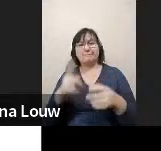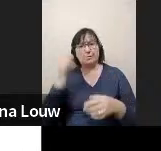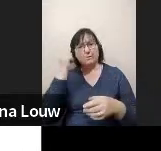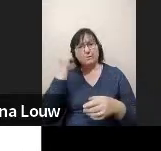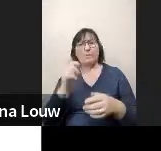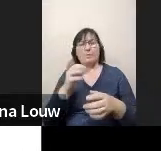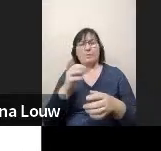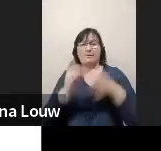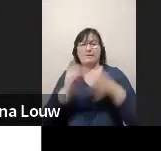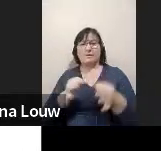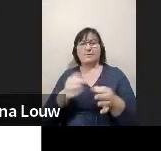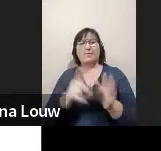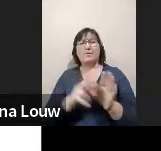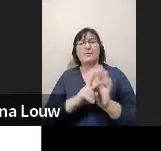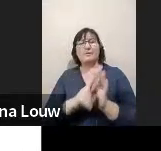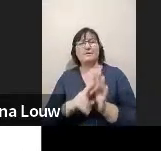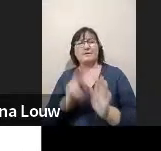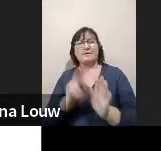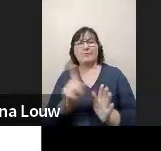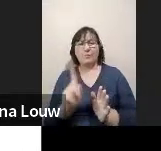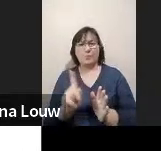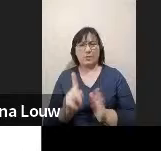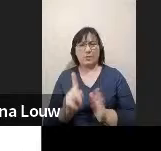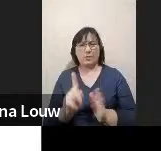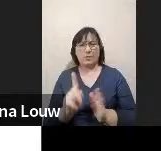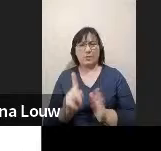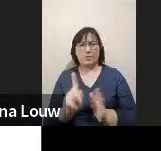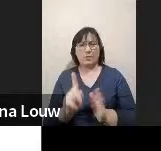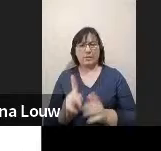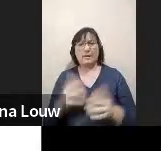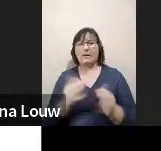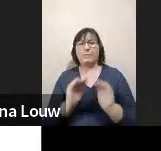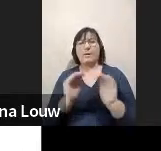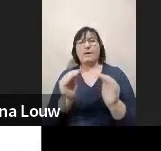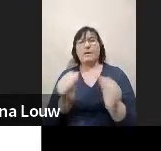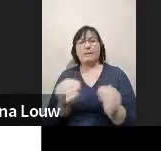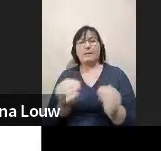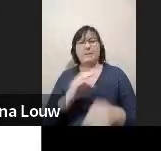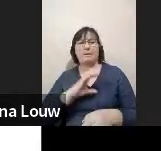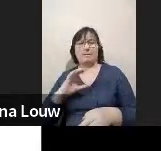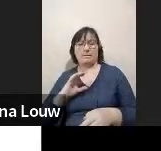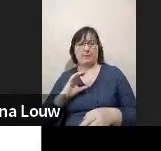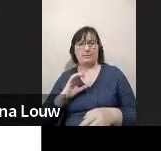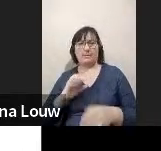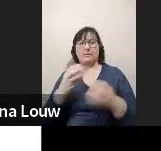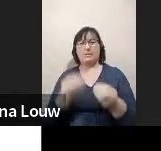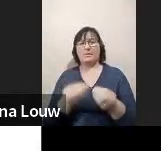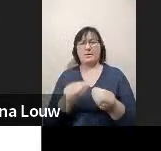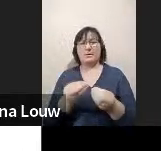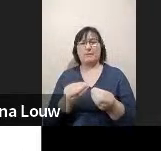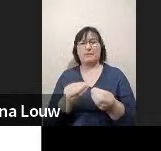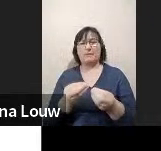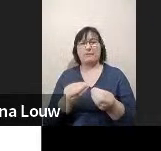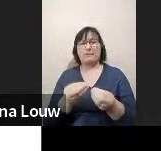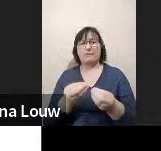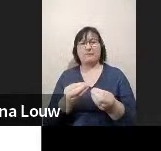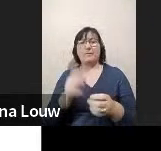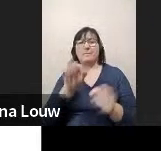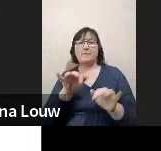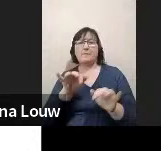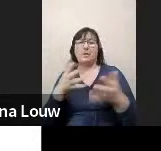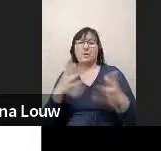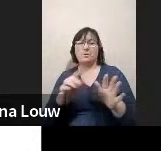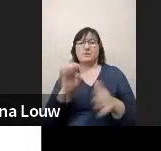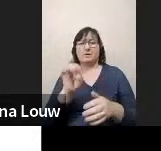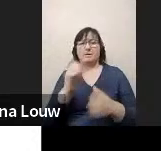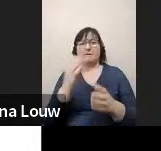how to assist your clients to activate such individuals using e-filing. Okay, so if